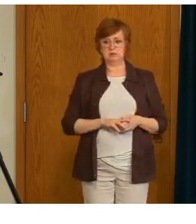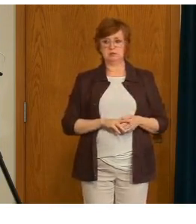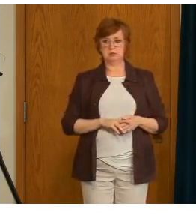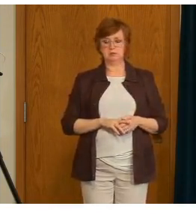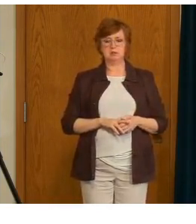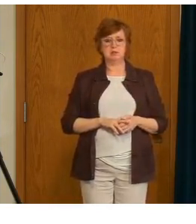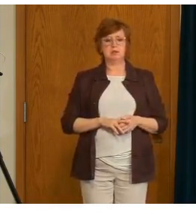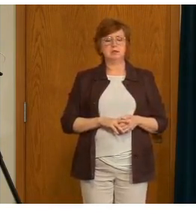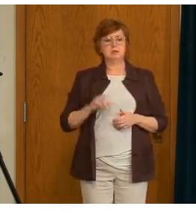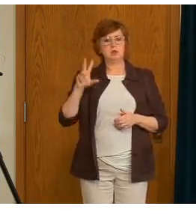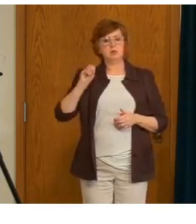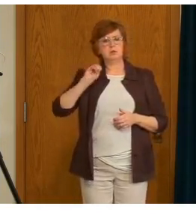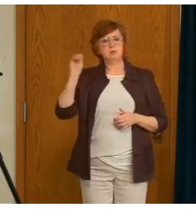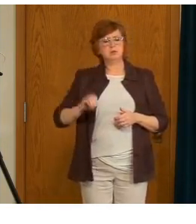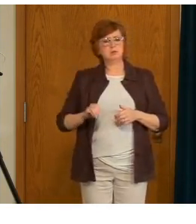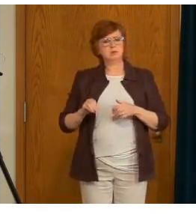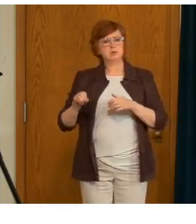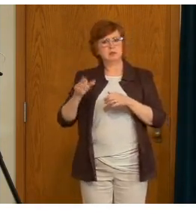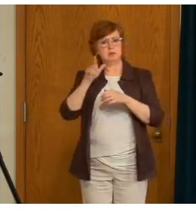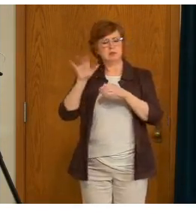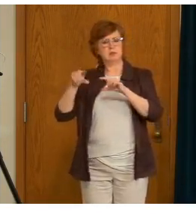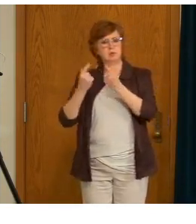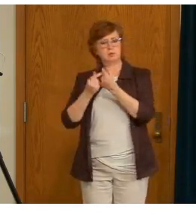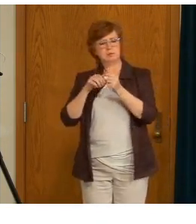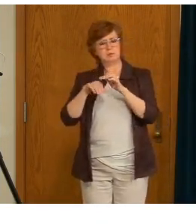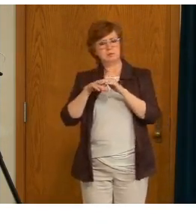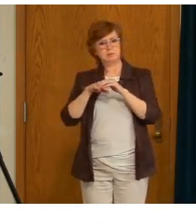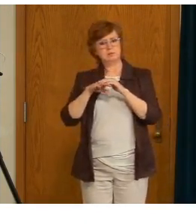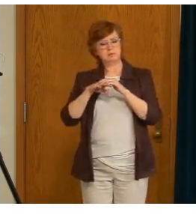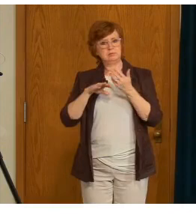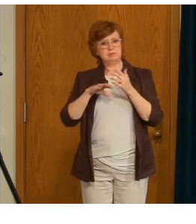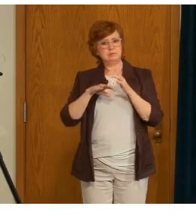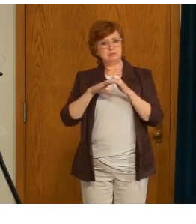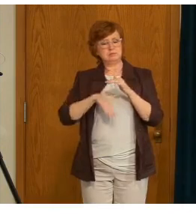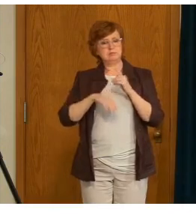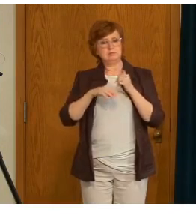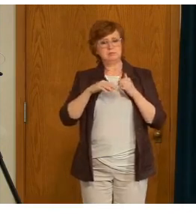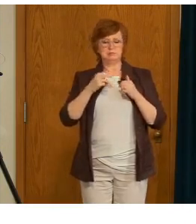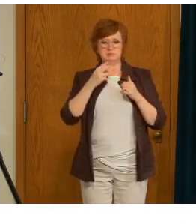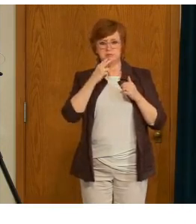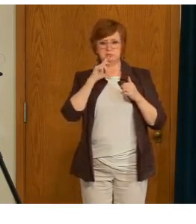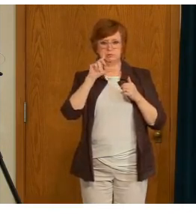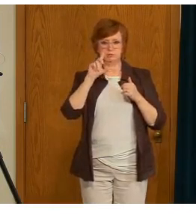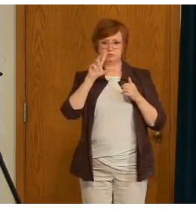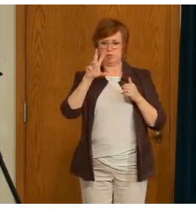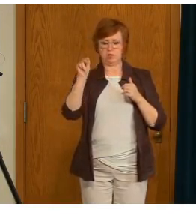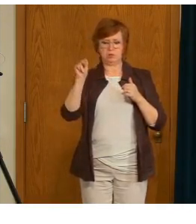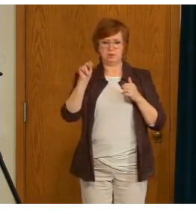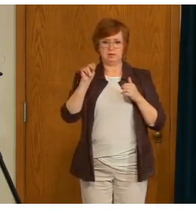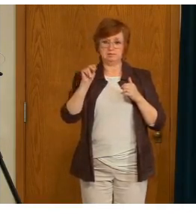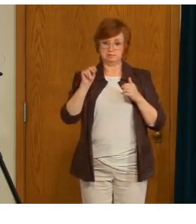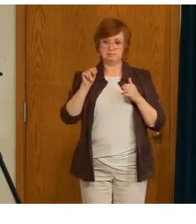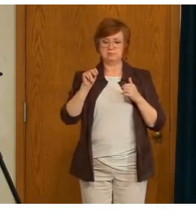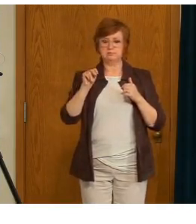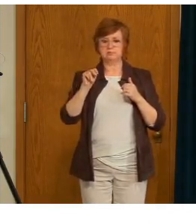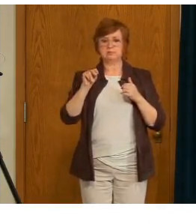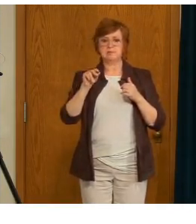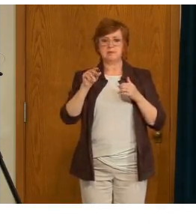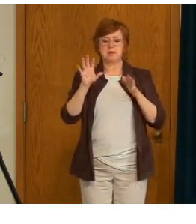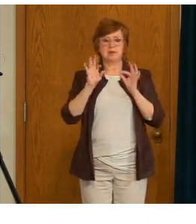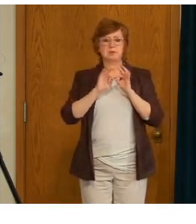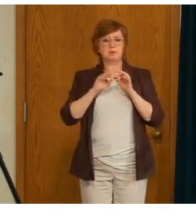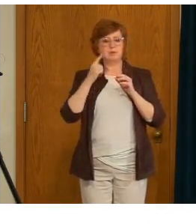20, I think the fact that we can vaccinate not just 16 and older, but 12 and older ultimately over May, June, I think is excellent news.